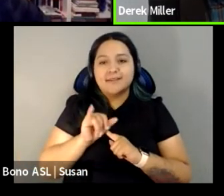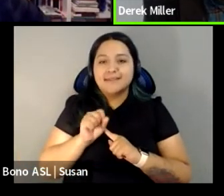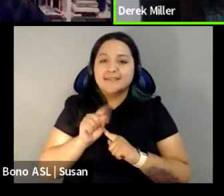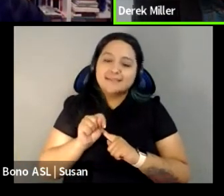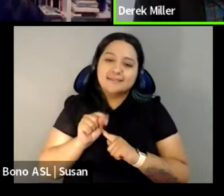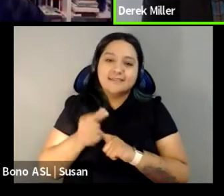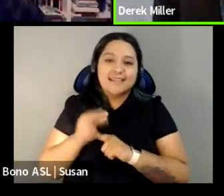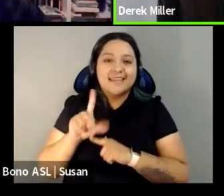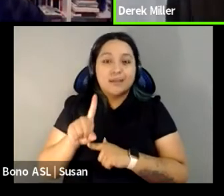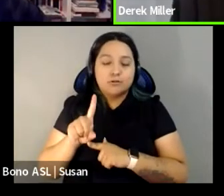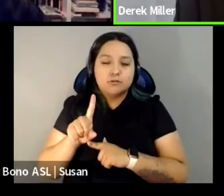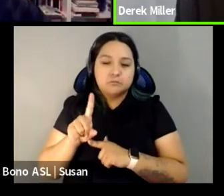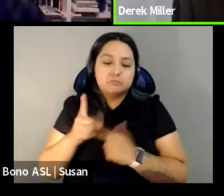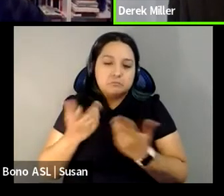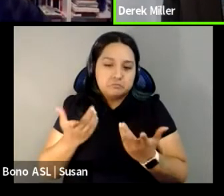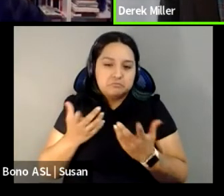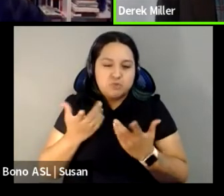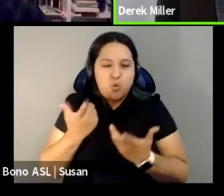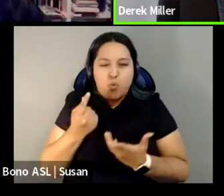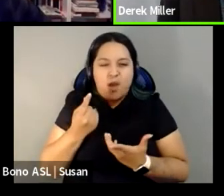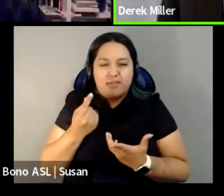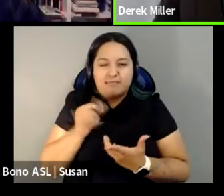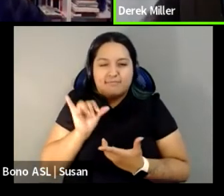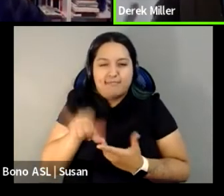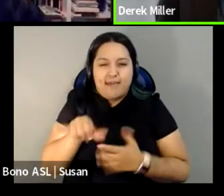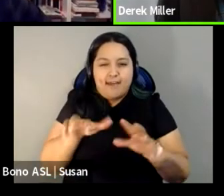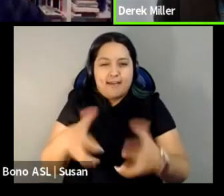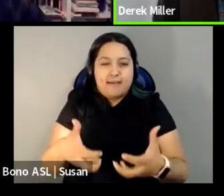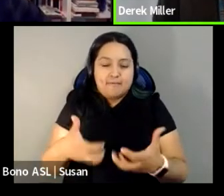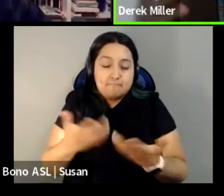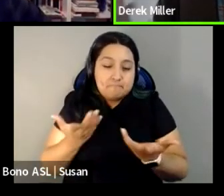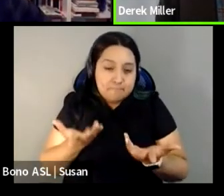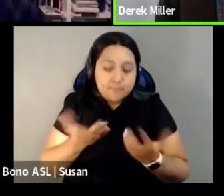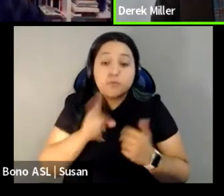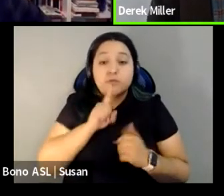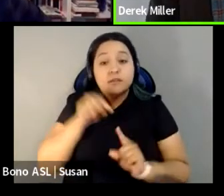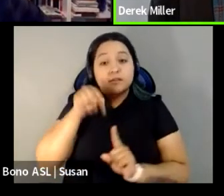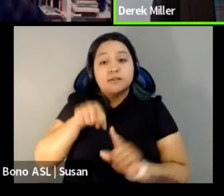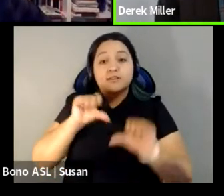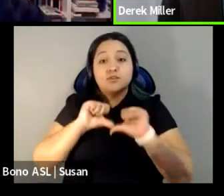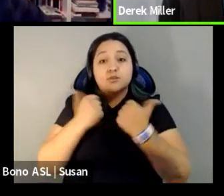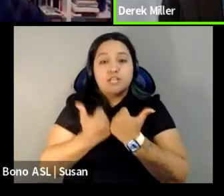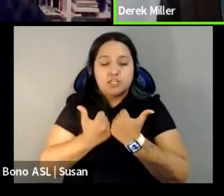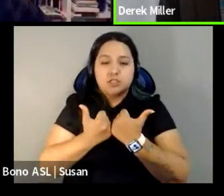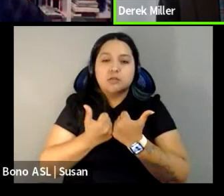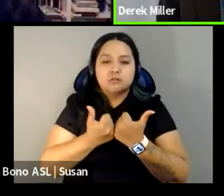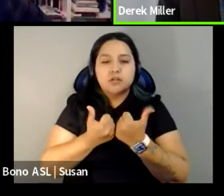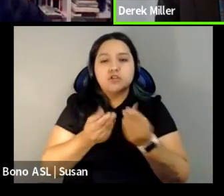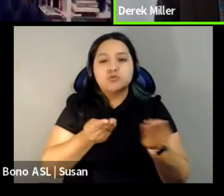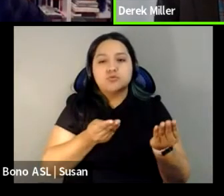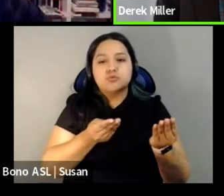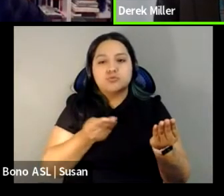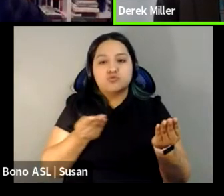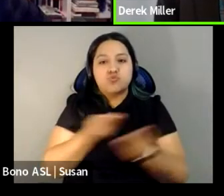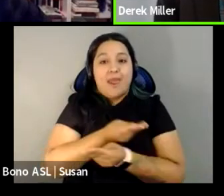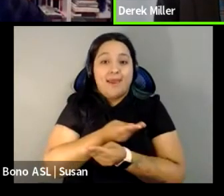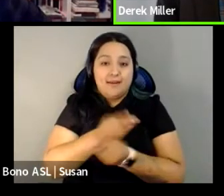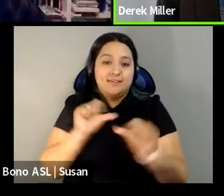here. What exactly is the Dramatists Guild? They were an association, a trade association, a term that Salter uses